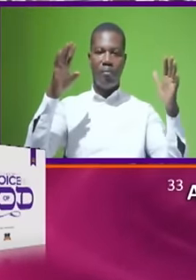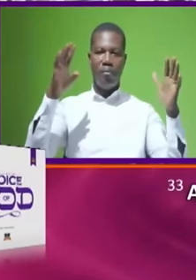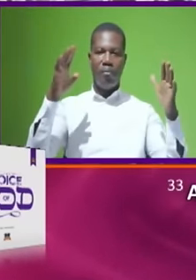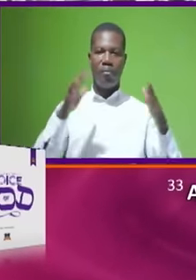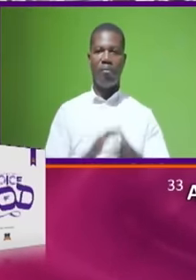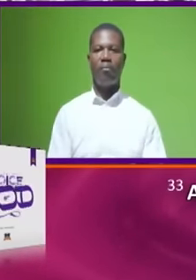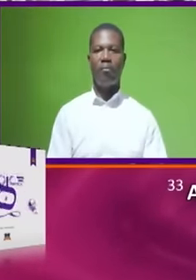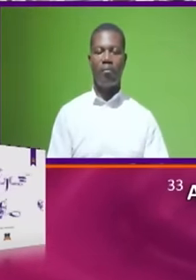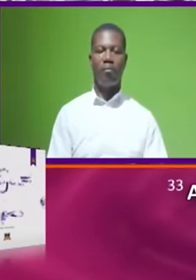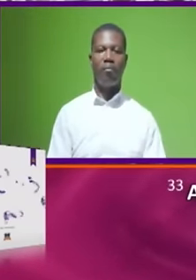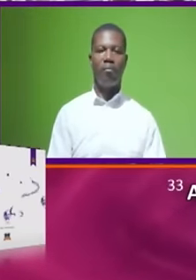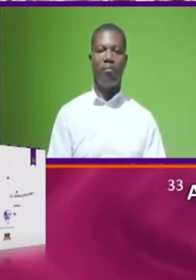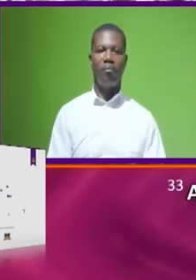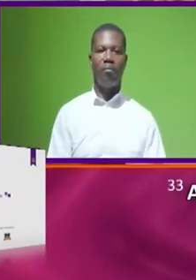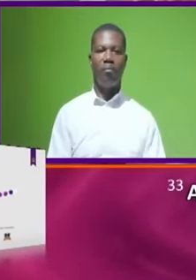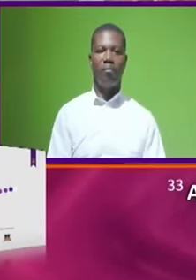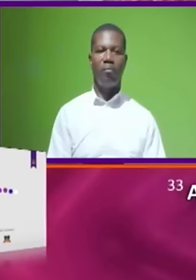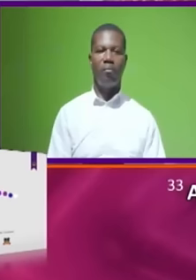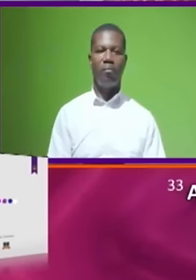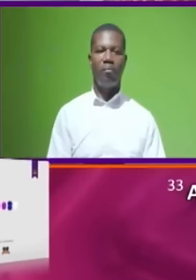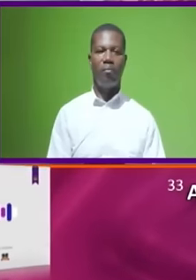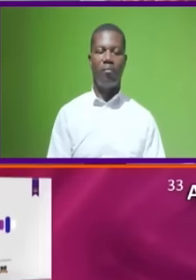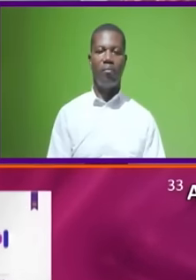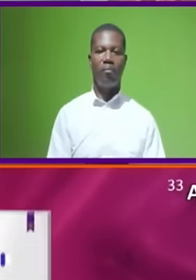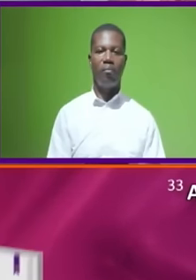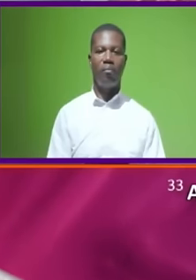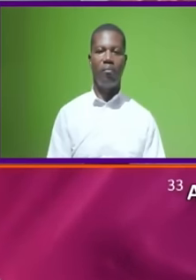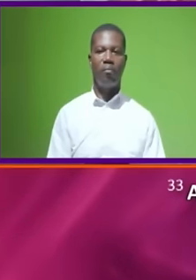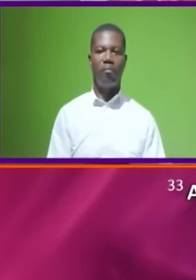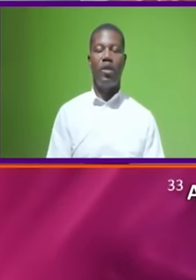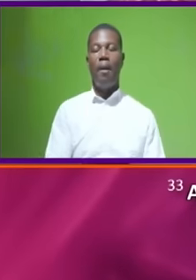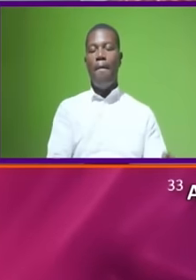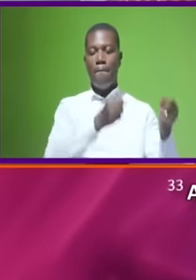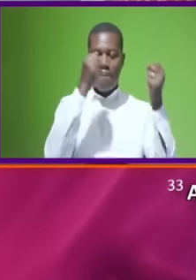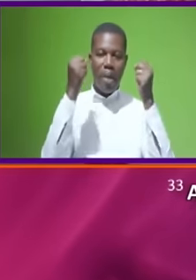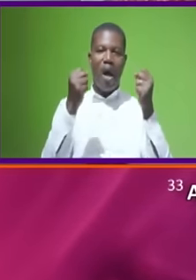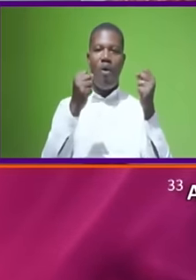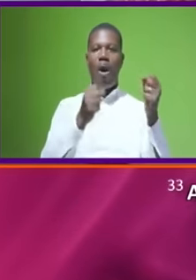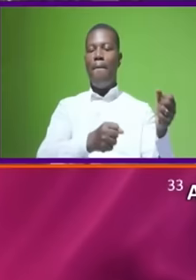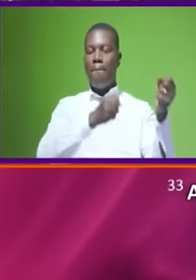power, and it is with this same great power.